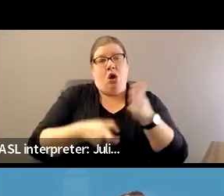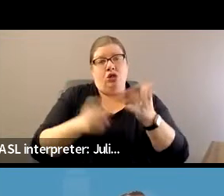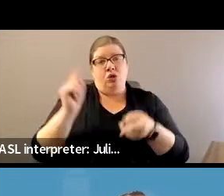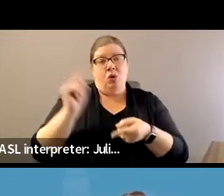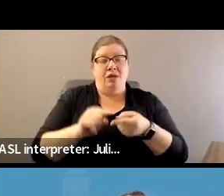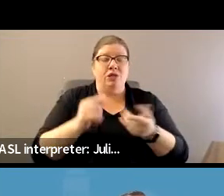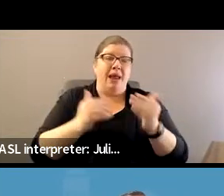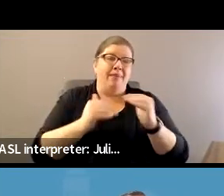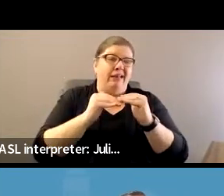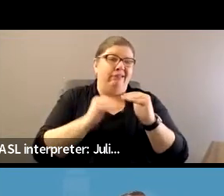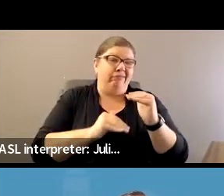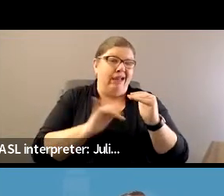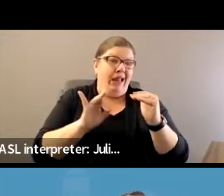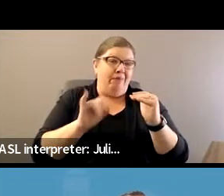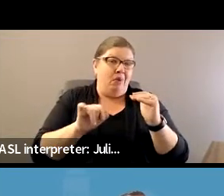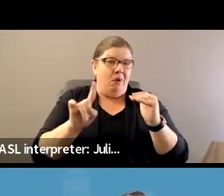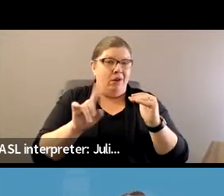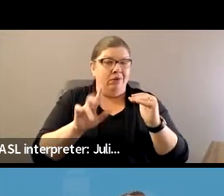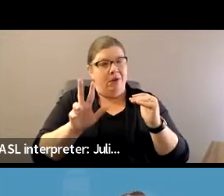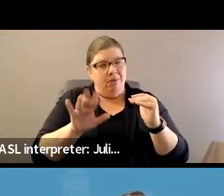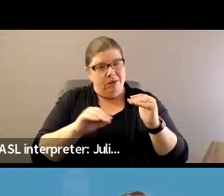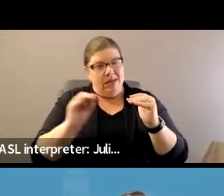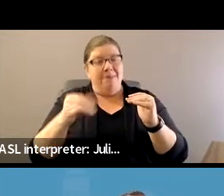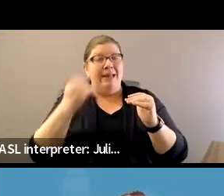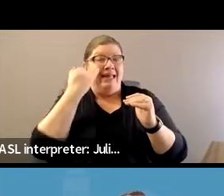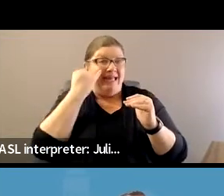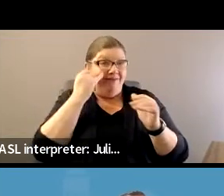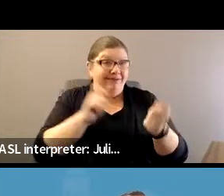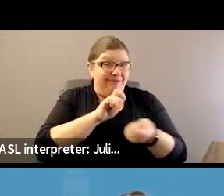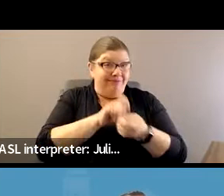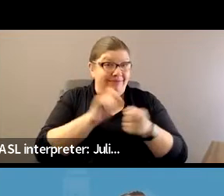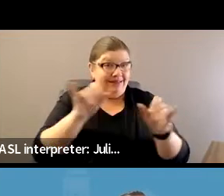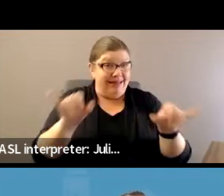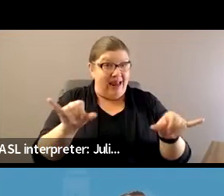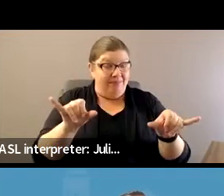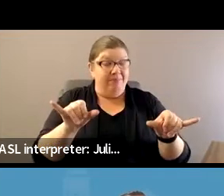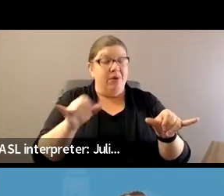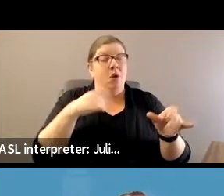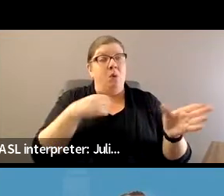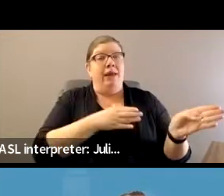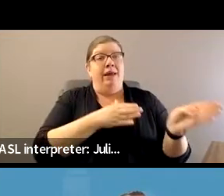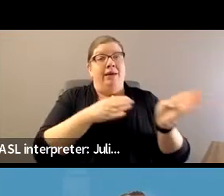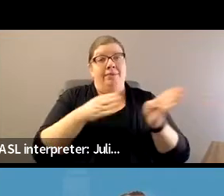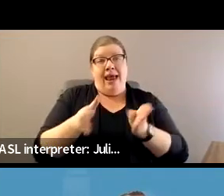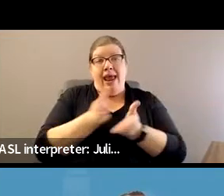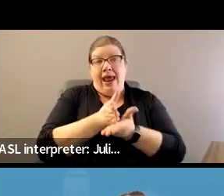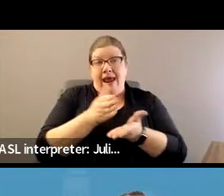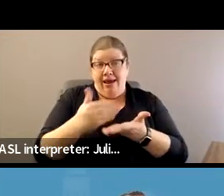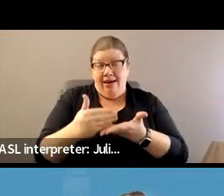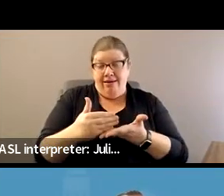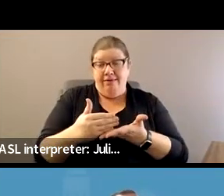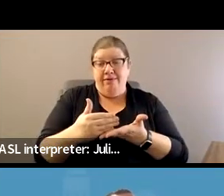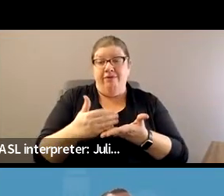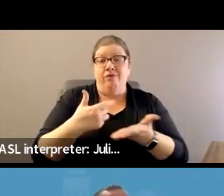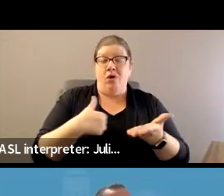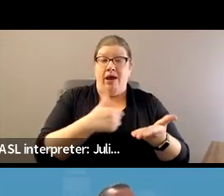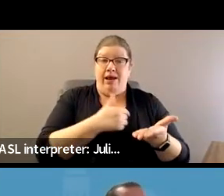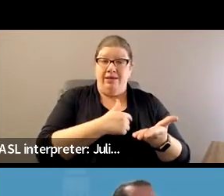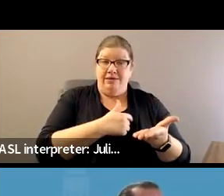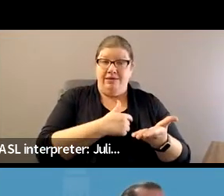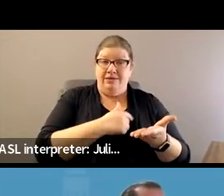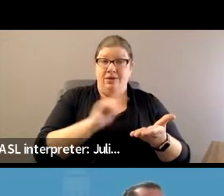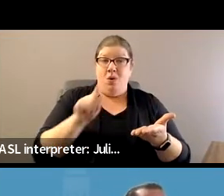than 8.13%, but let's say that it is. And we budgeted that for us, we're